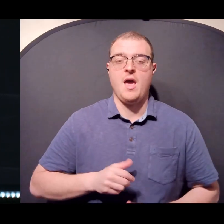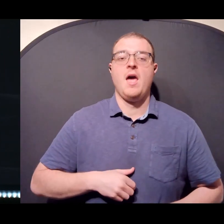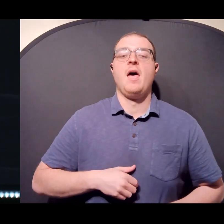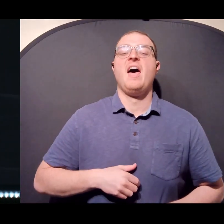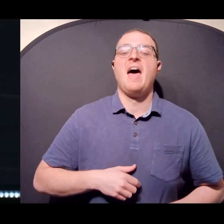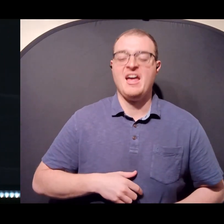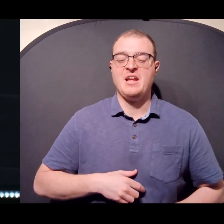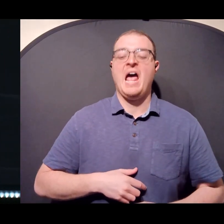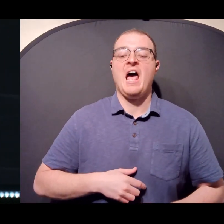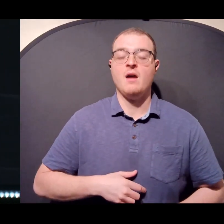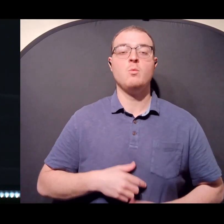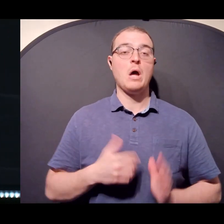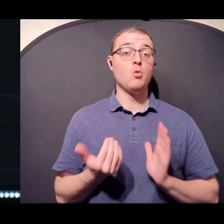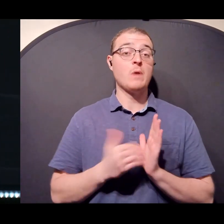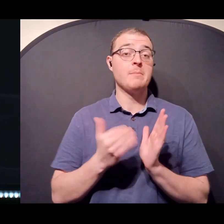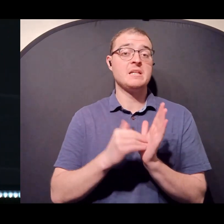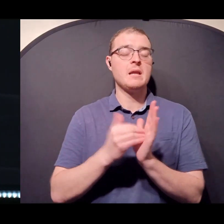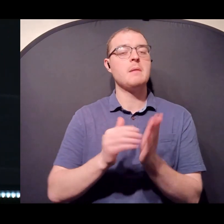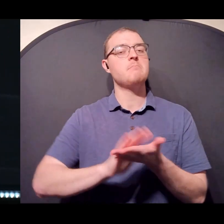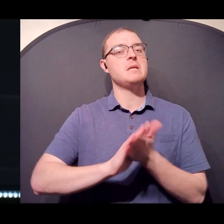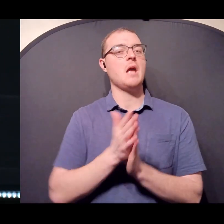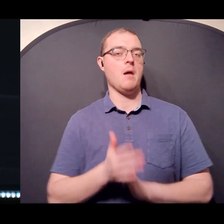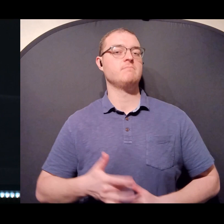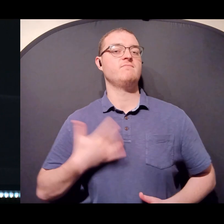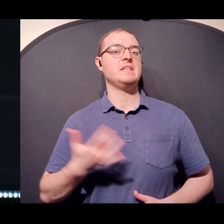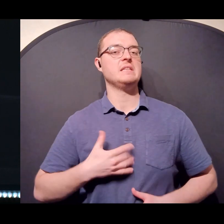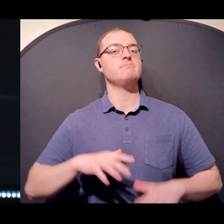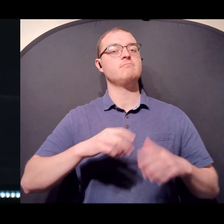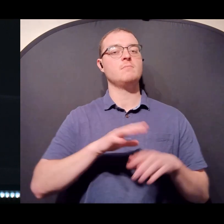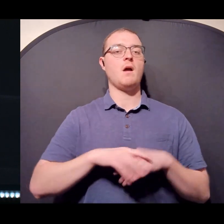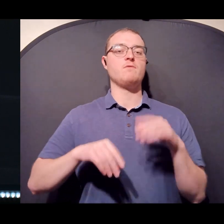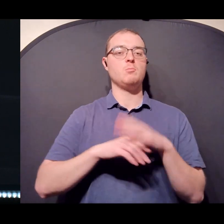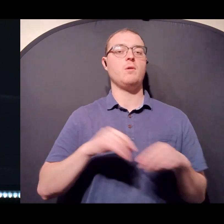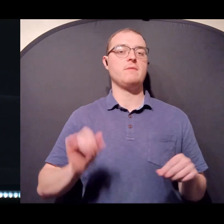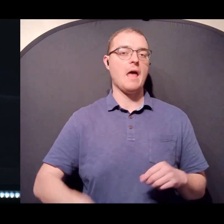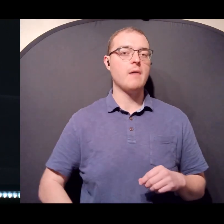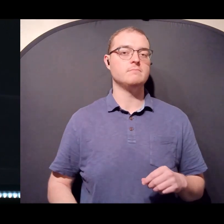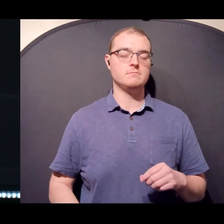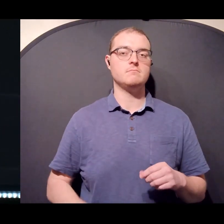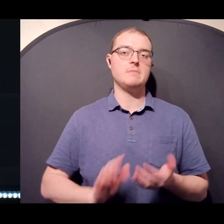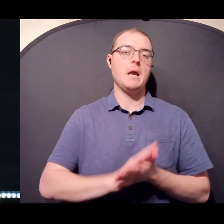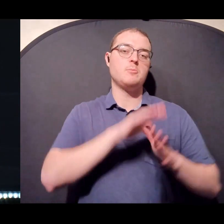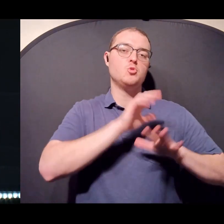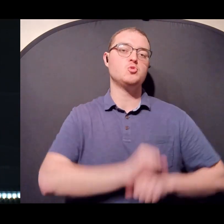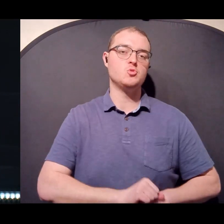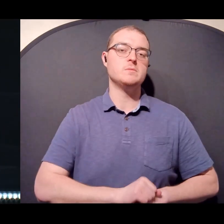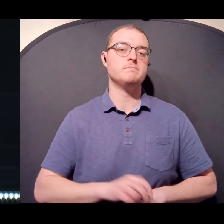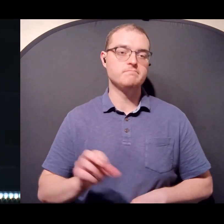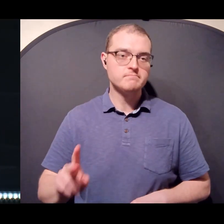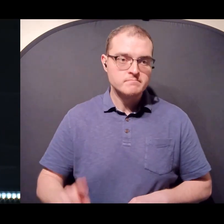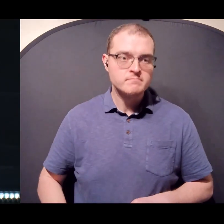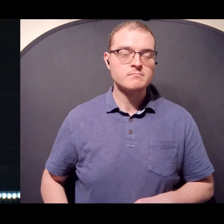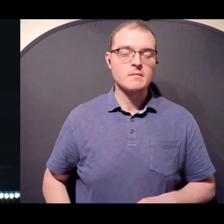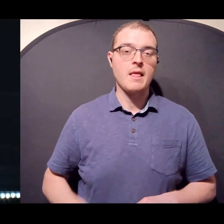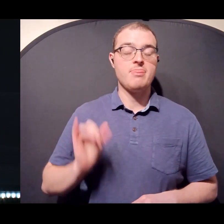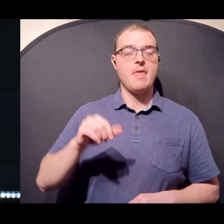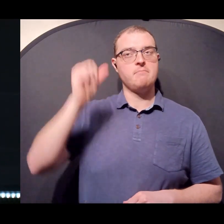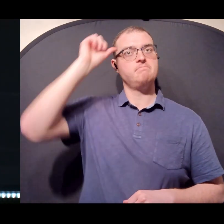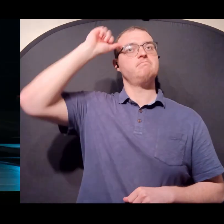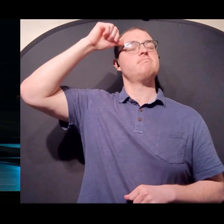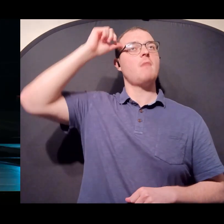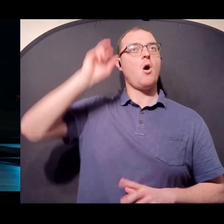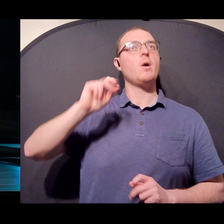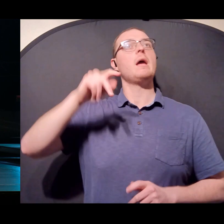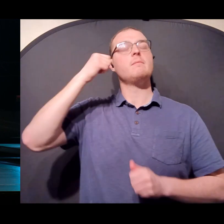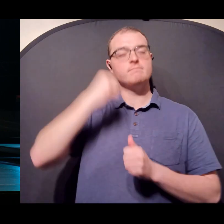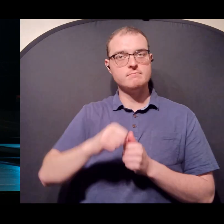over time, with consistent repetition, you create a conviction in the things you do. It's a lasting impression. And